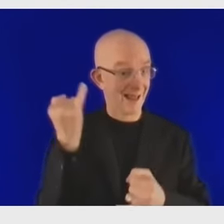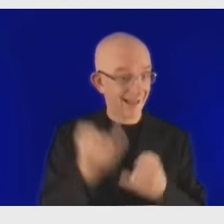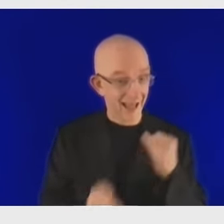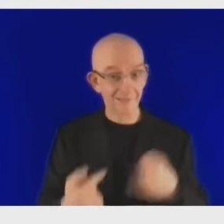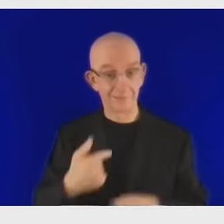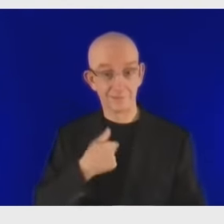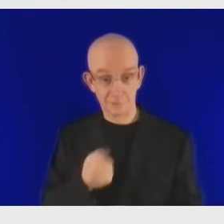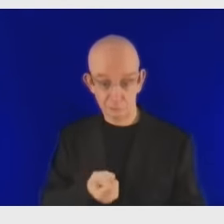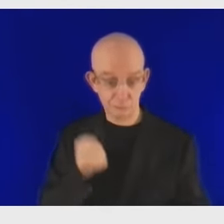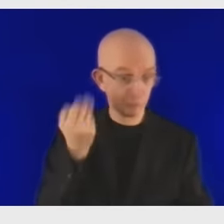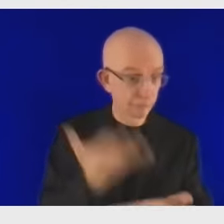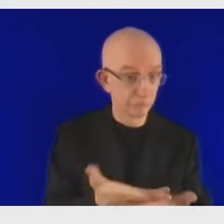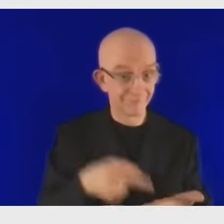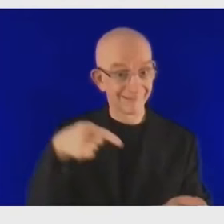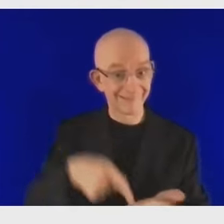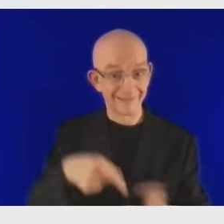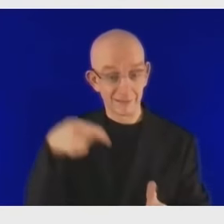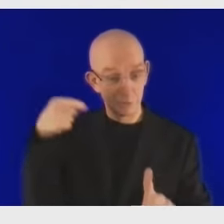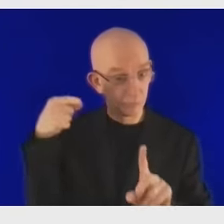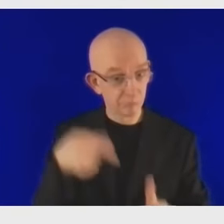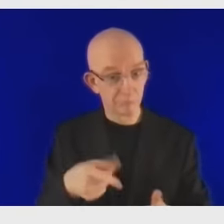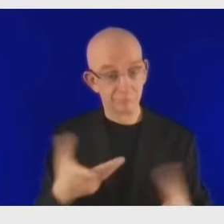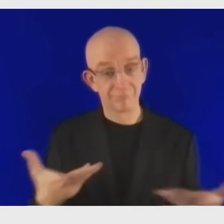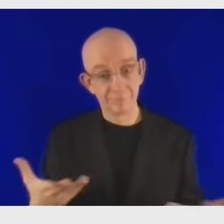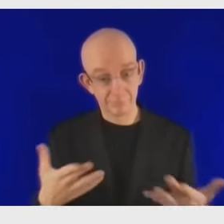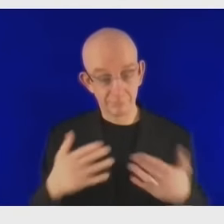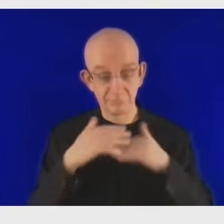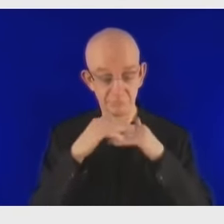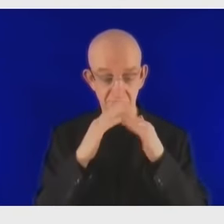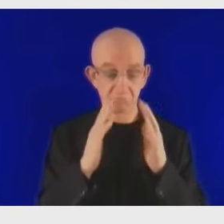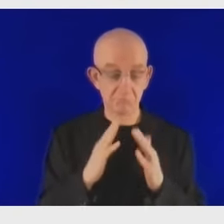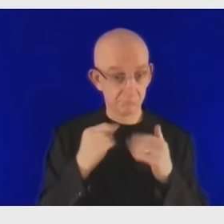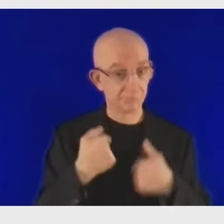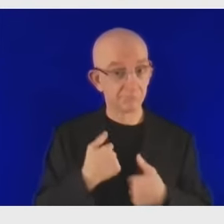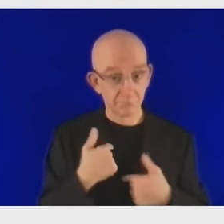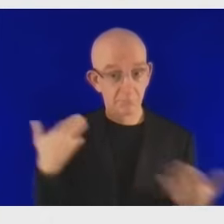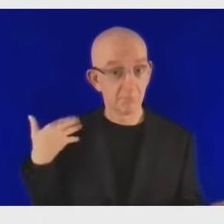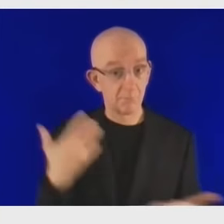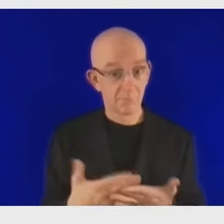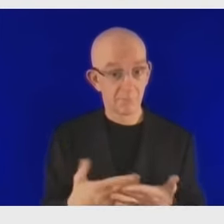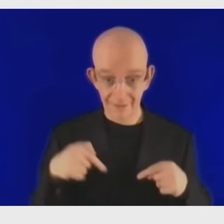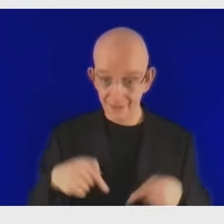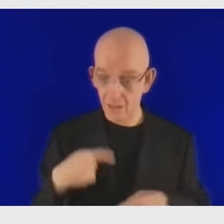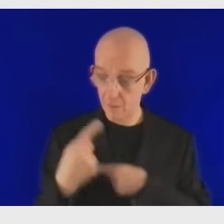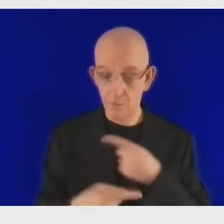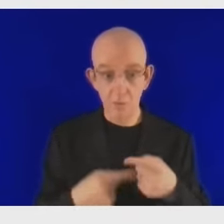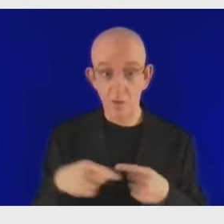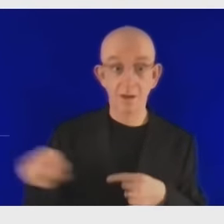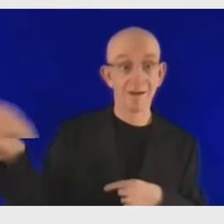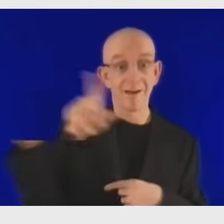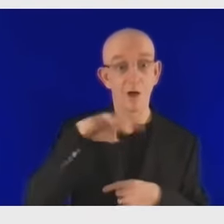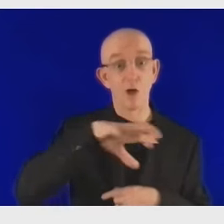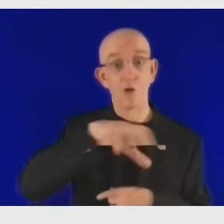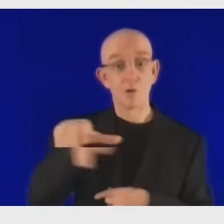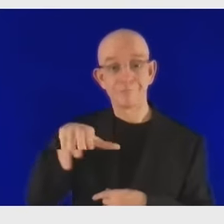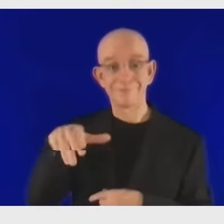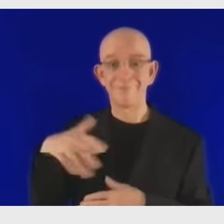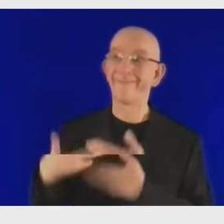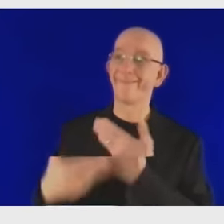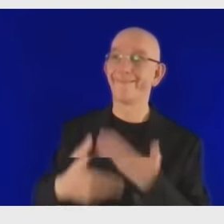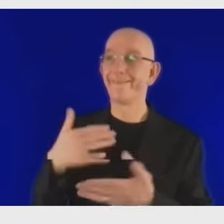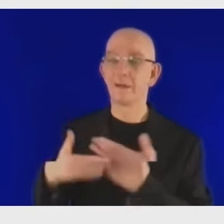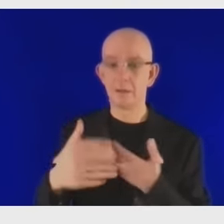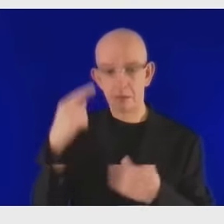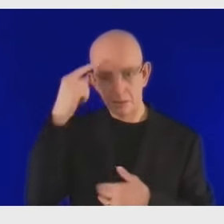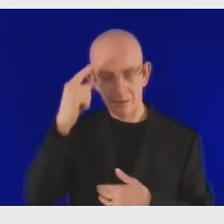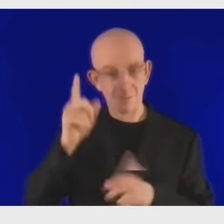now most of the countries have not incorporated rights recognition of indigenous people, meaningful leadership of indigenous